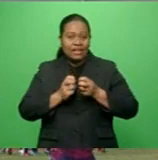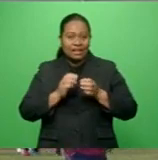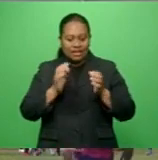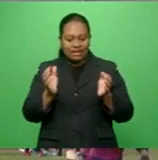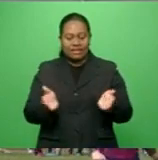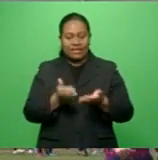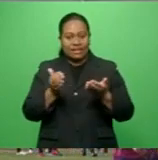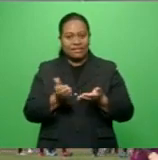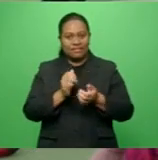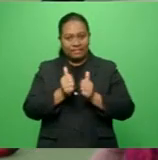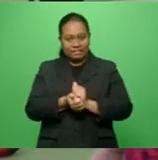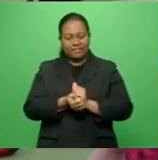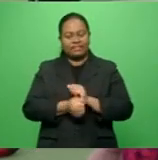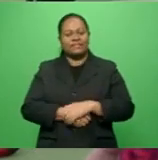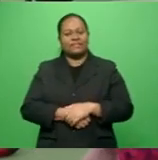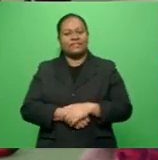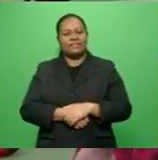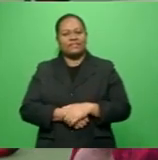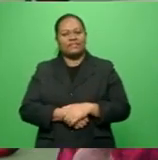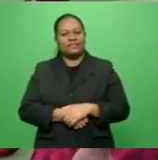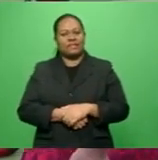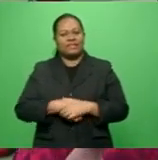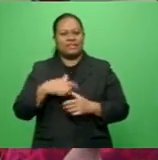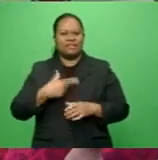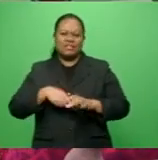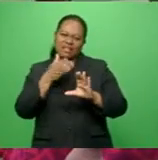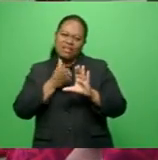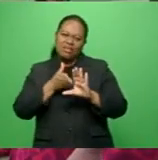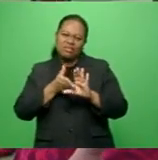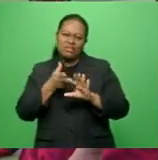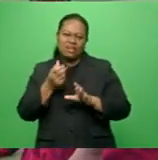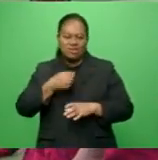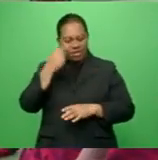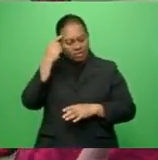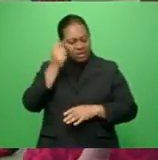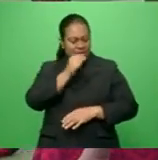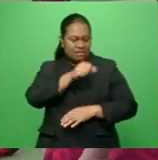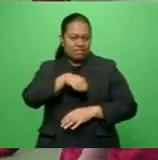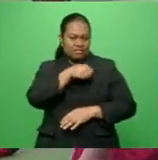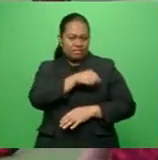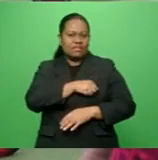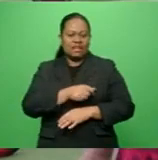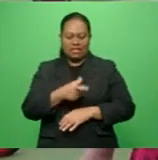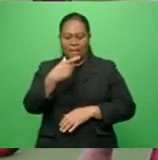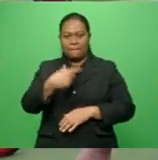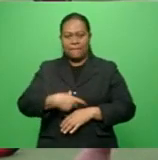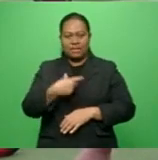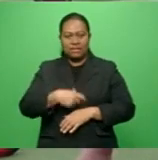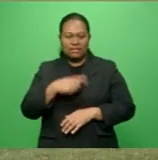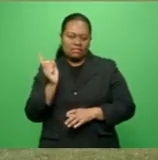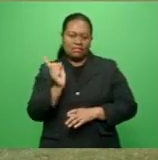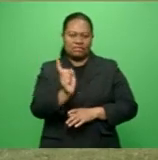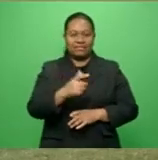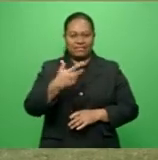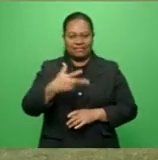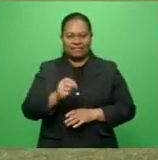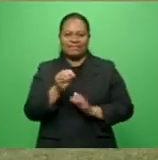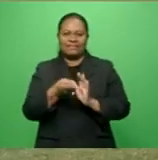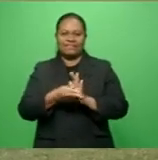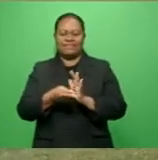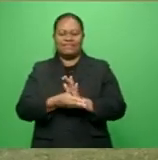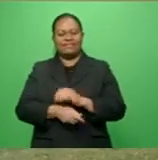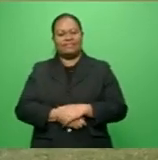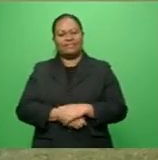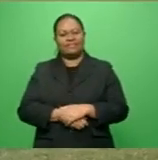is having a sports psychologist in getting the right attitude and the personality when come 80 minutes.